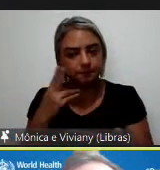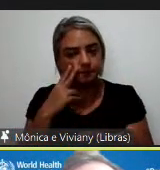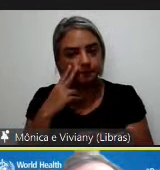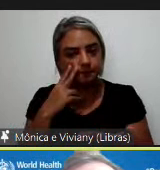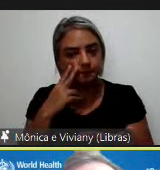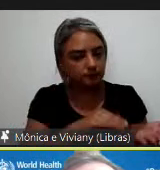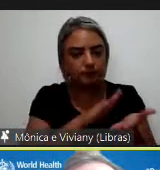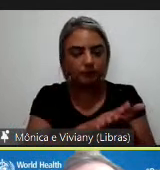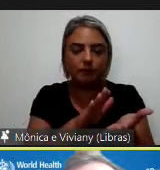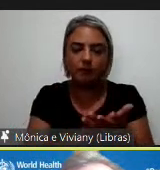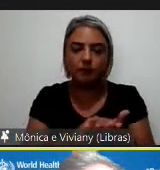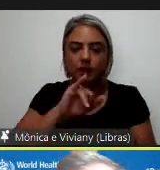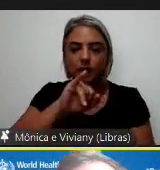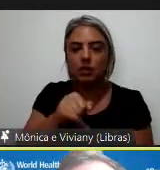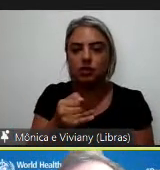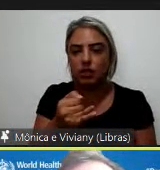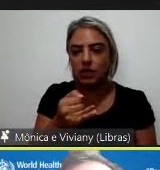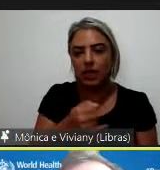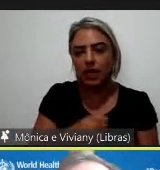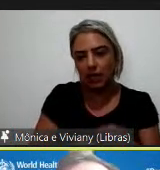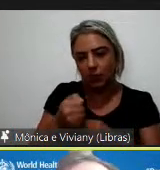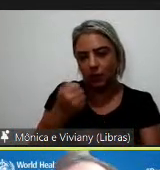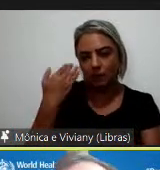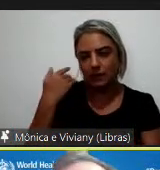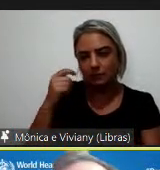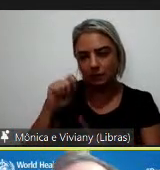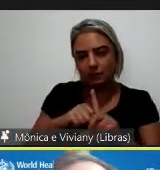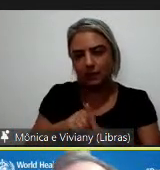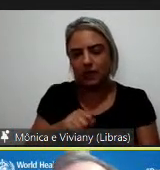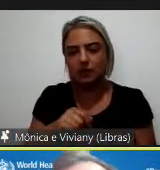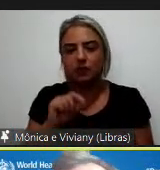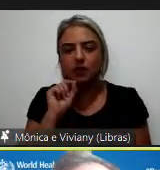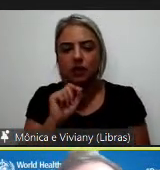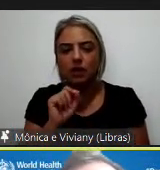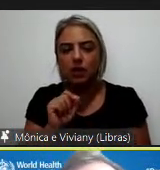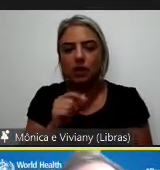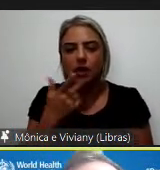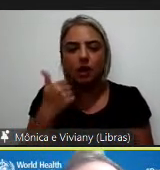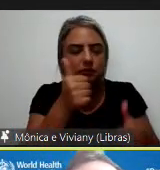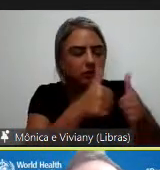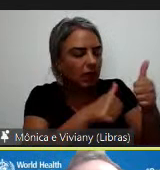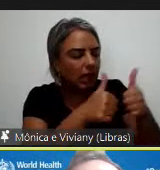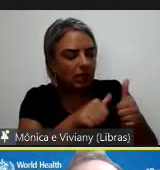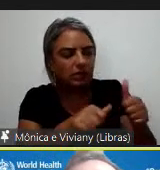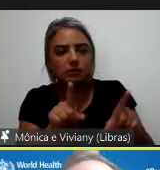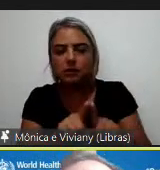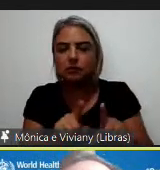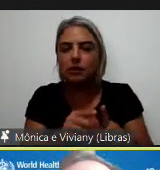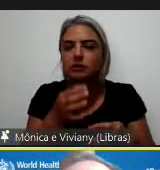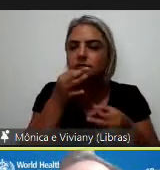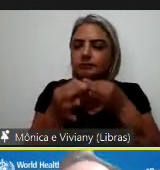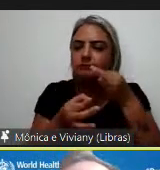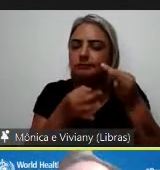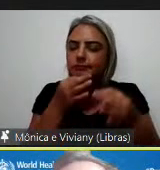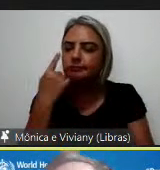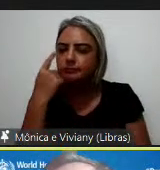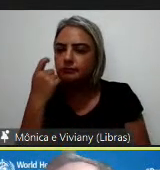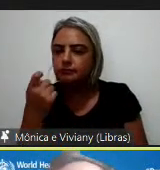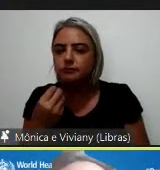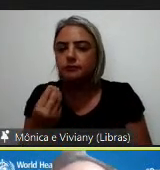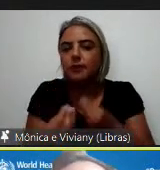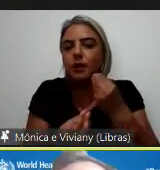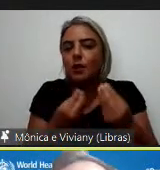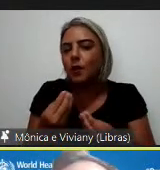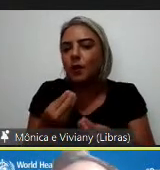month, which, in addition to the analysis, makes some very interesting suggestions on how to optimize